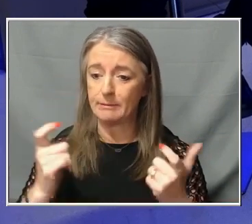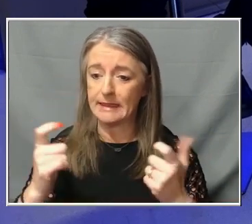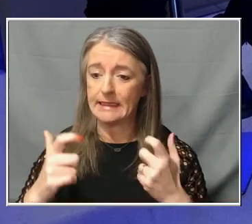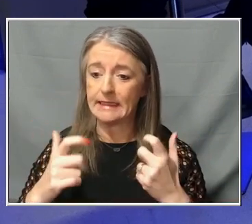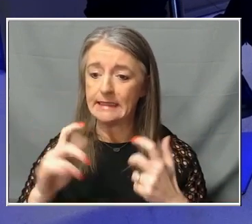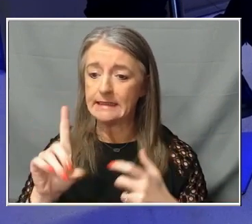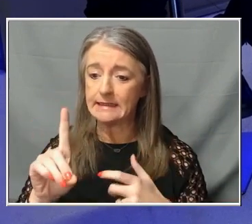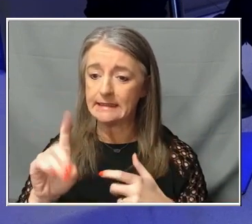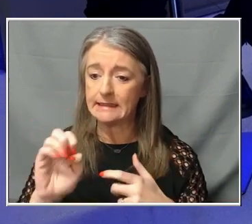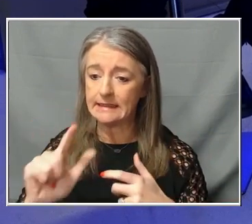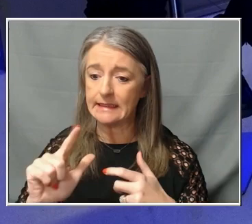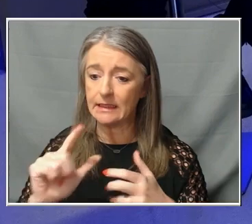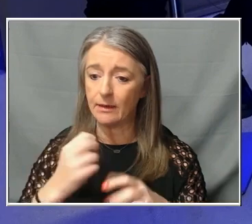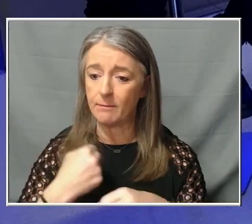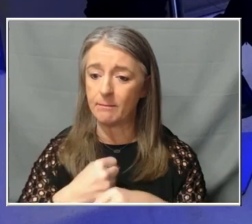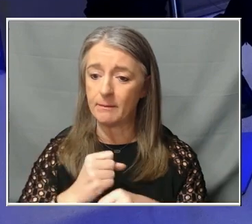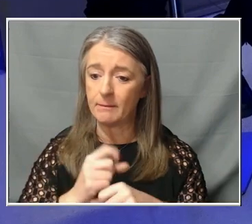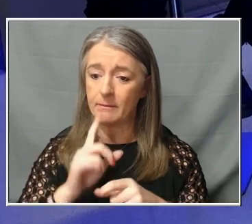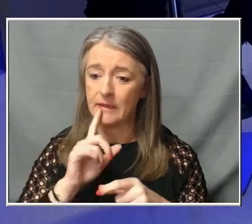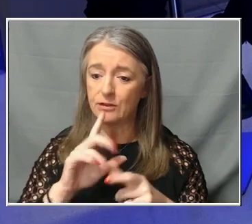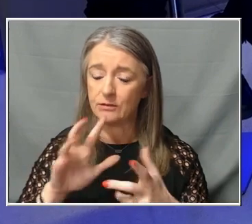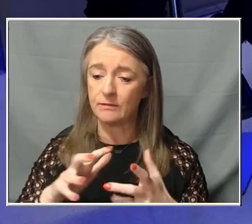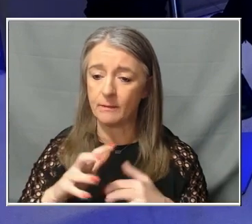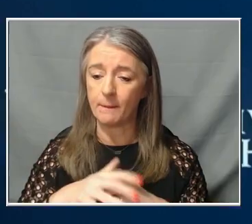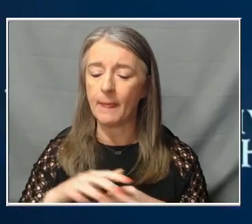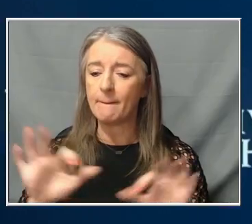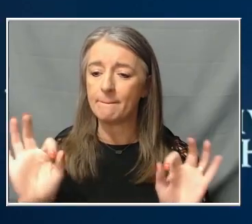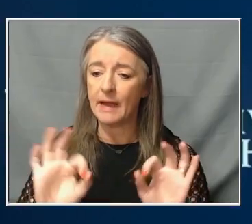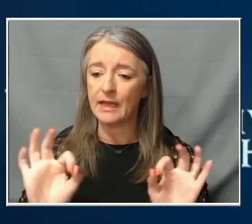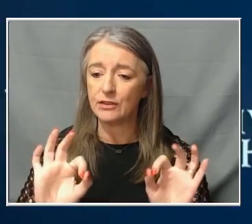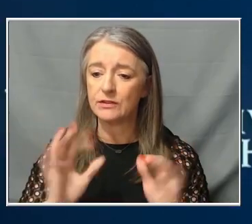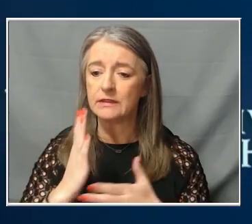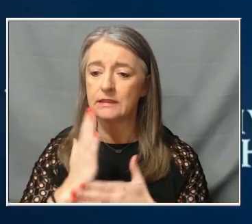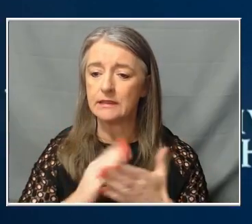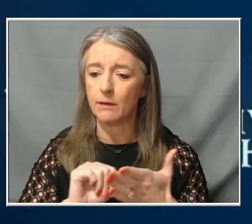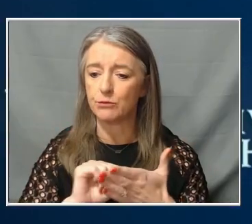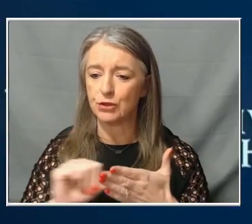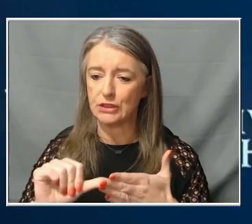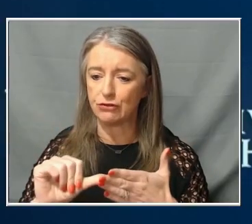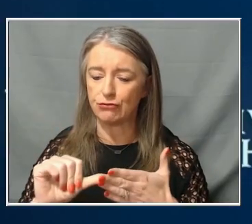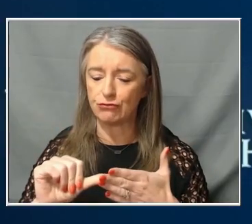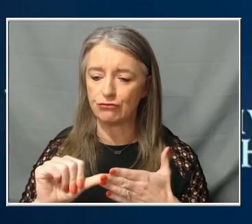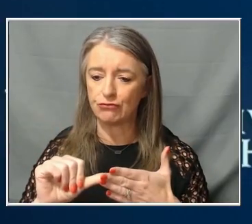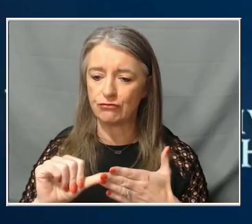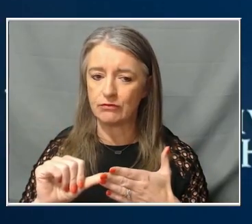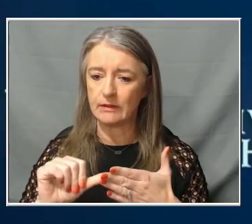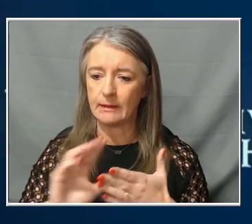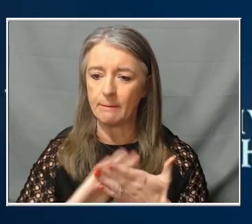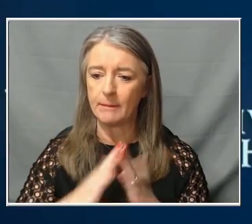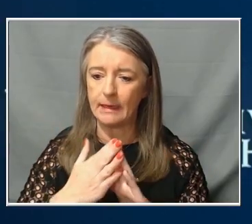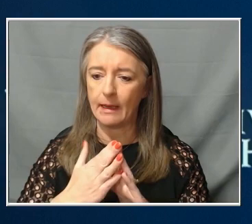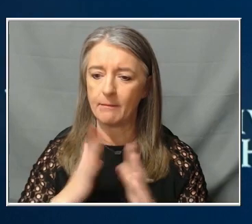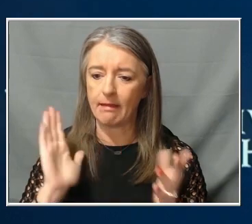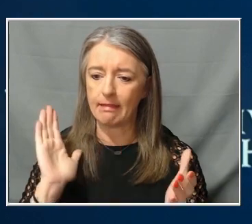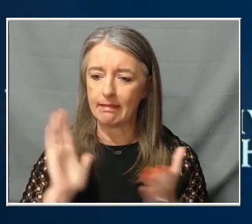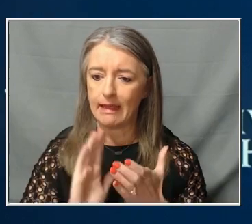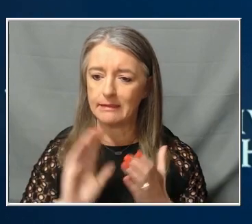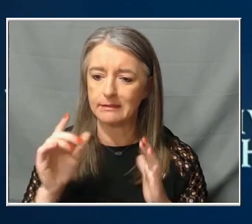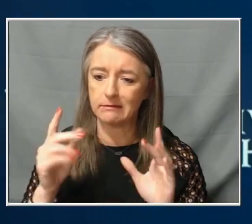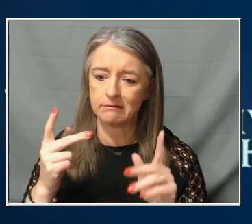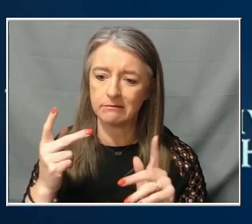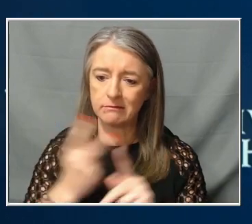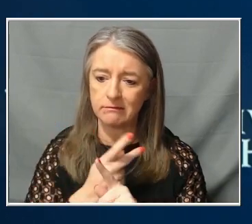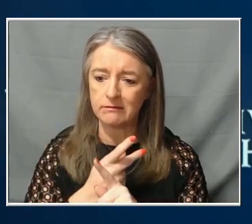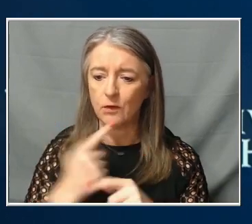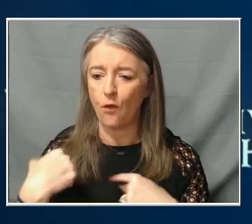you're messing with, but is there minor Well, so like all other surgical procedures, they've become less invasive over time. So we can make